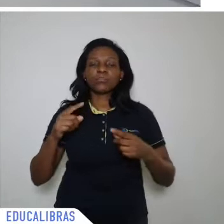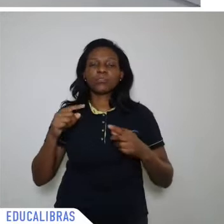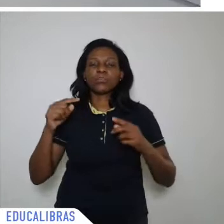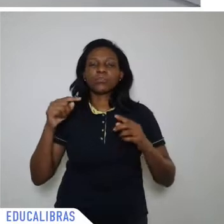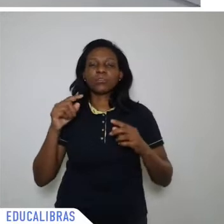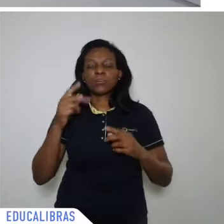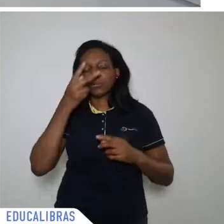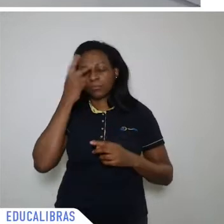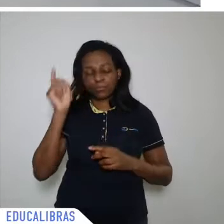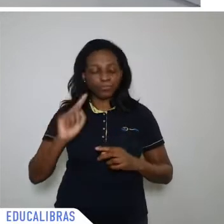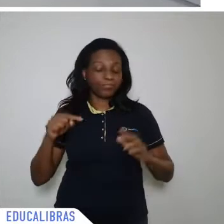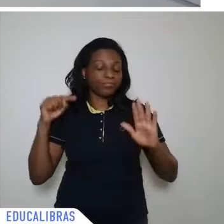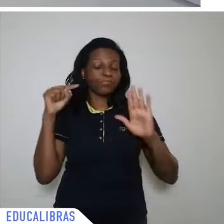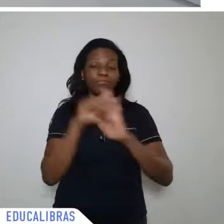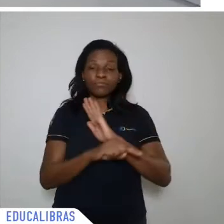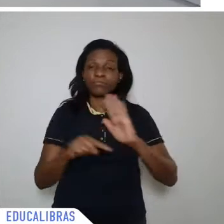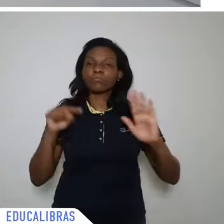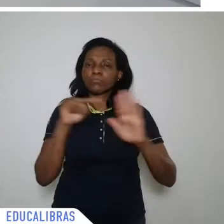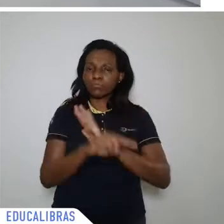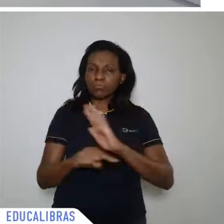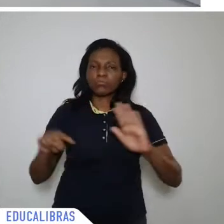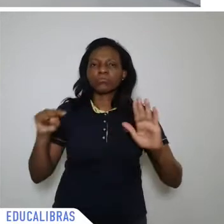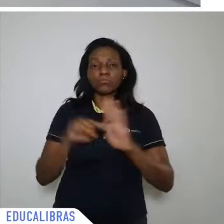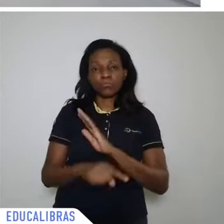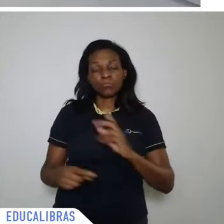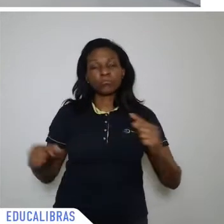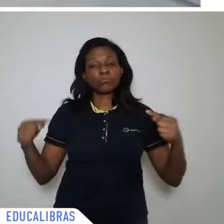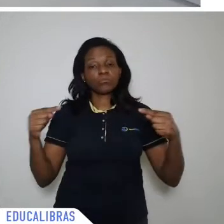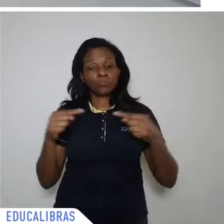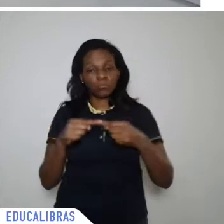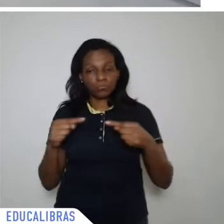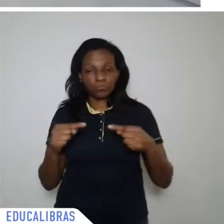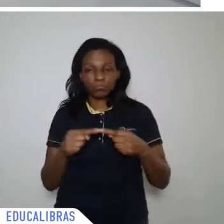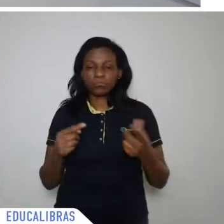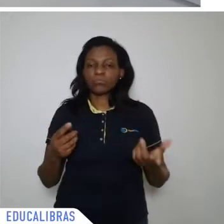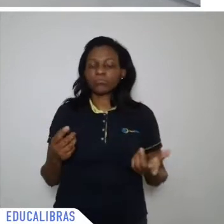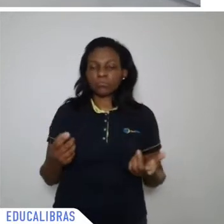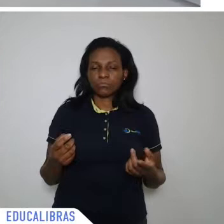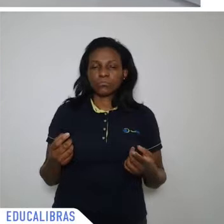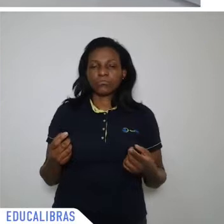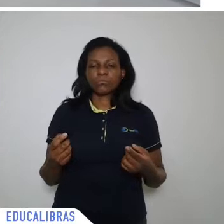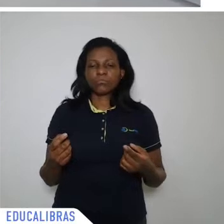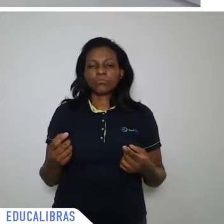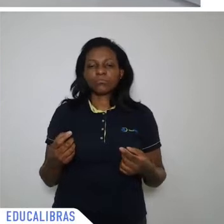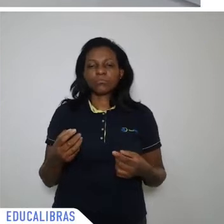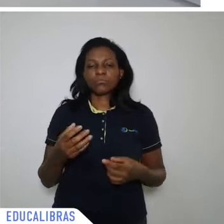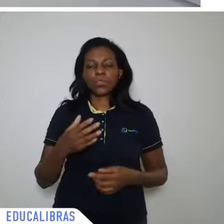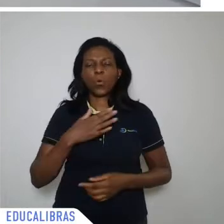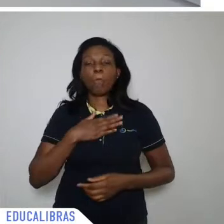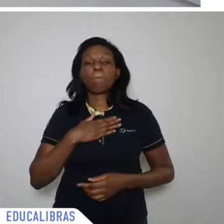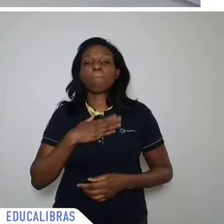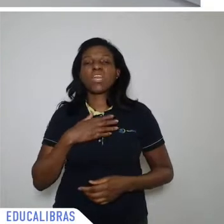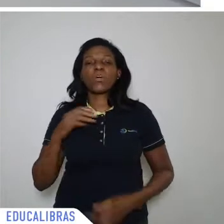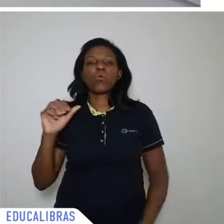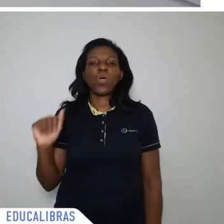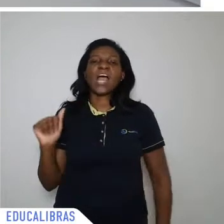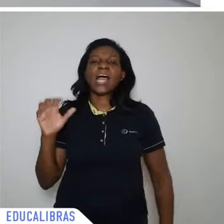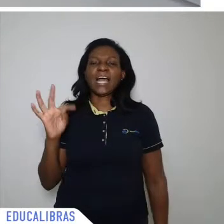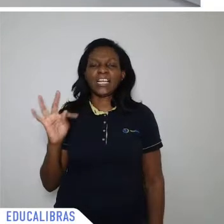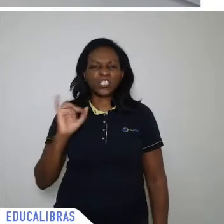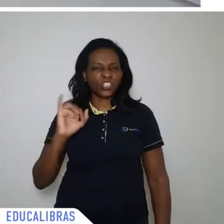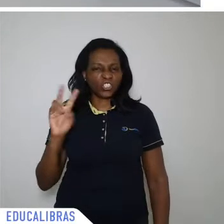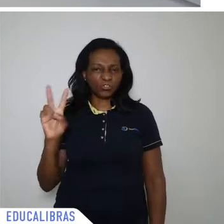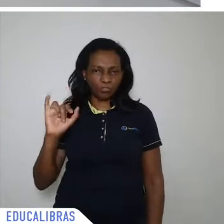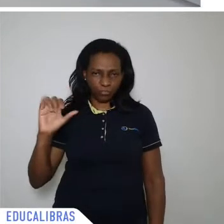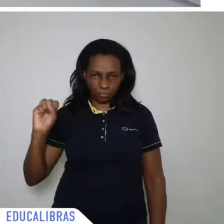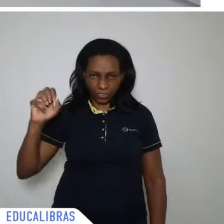with the issues that have been the object of our fight. and all of my